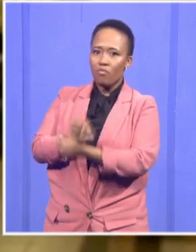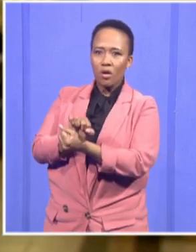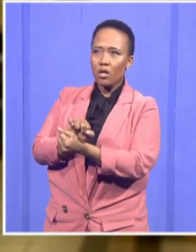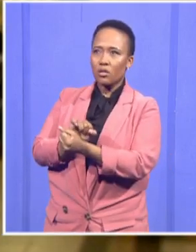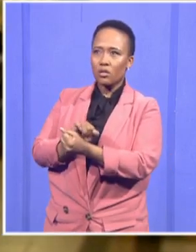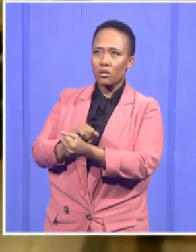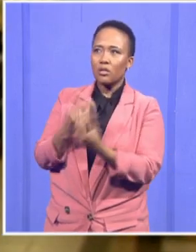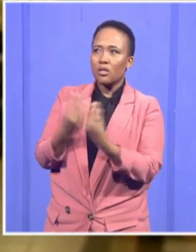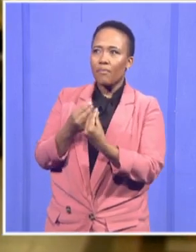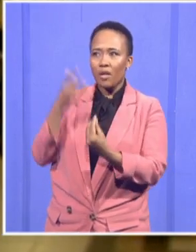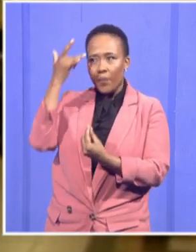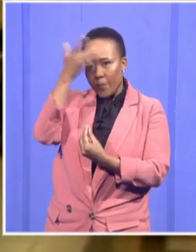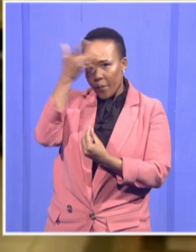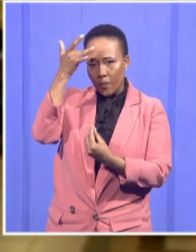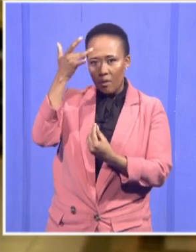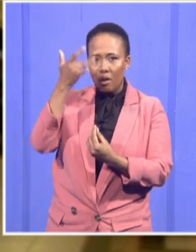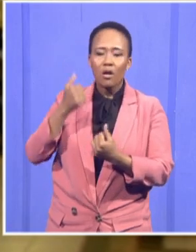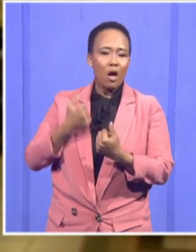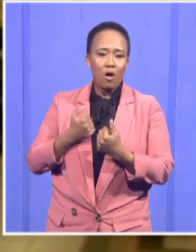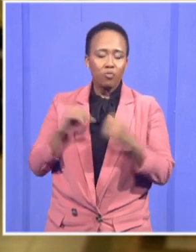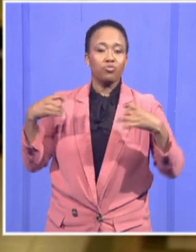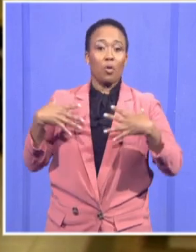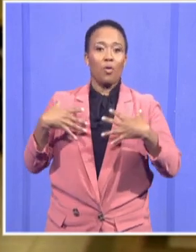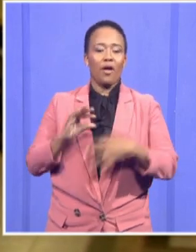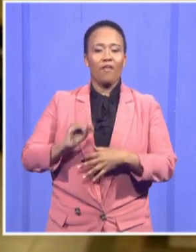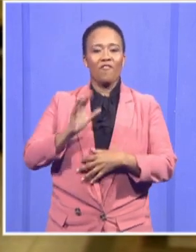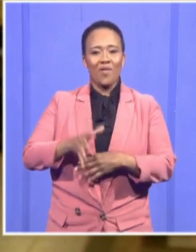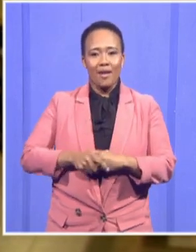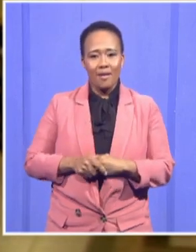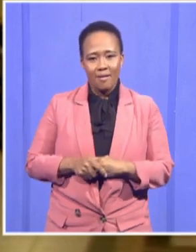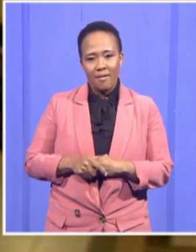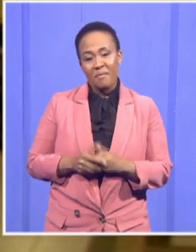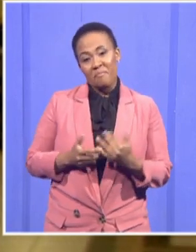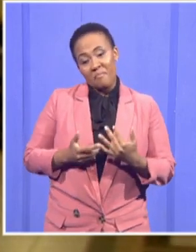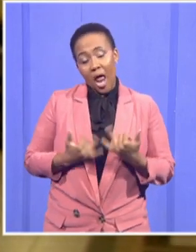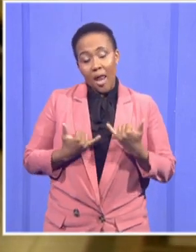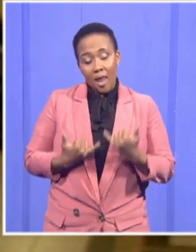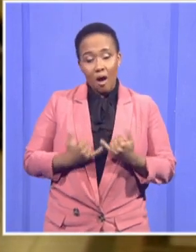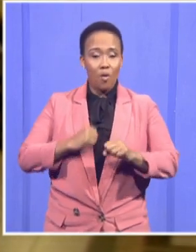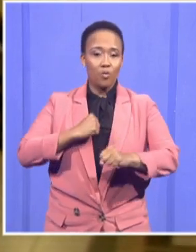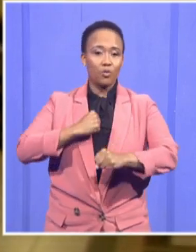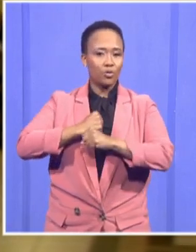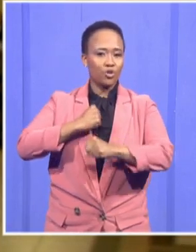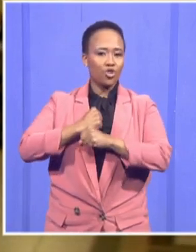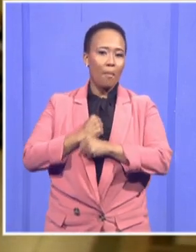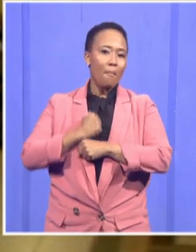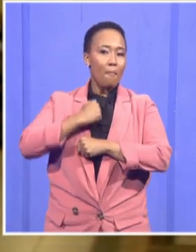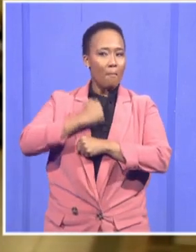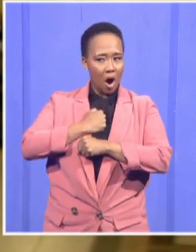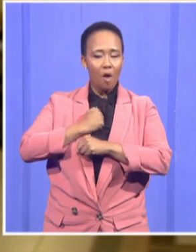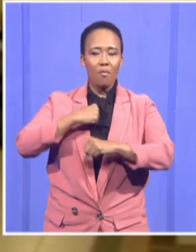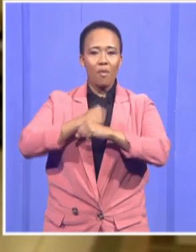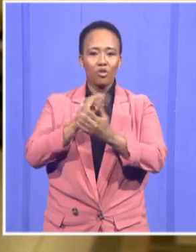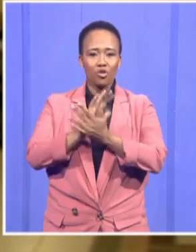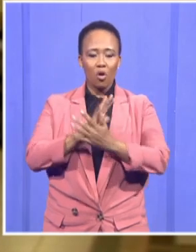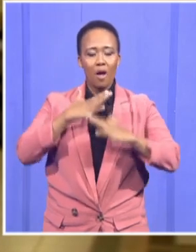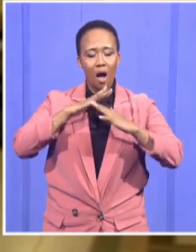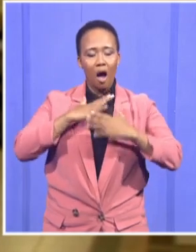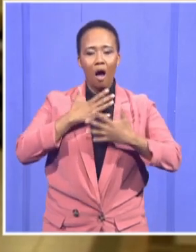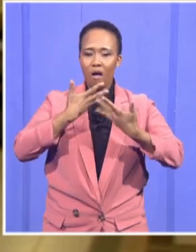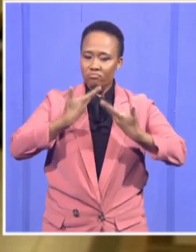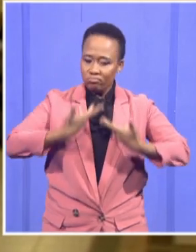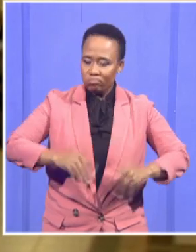that you have never committed. He's obviously shocked, but you know it's my job to make him calm and make